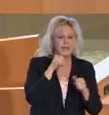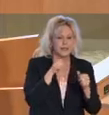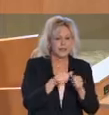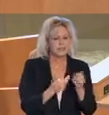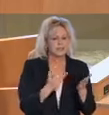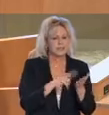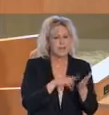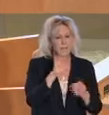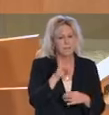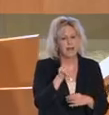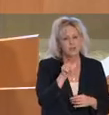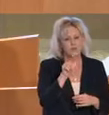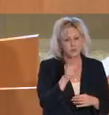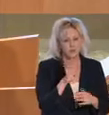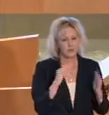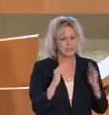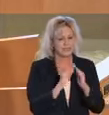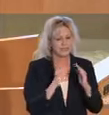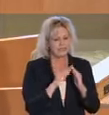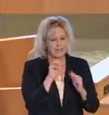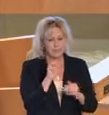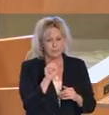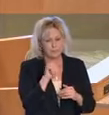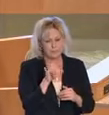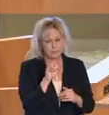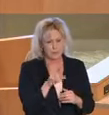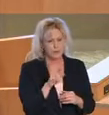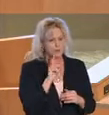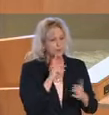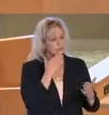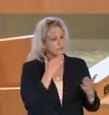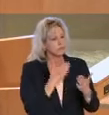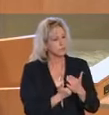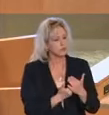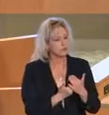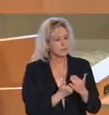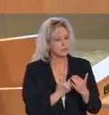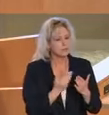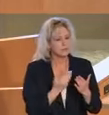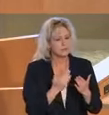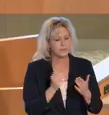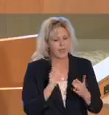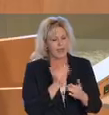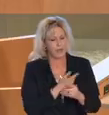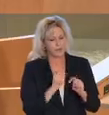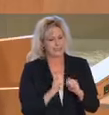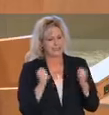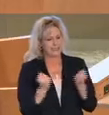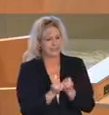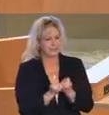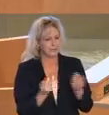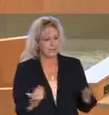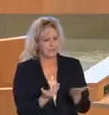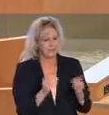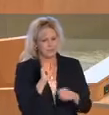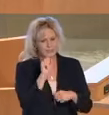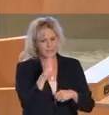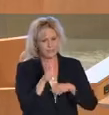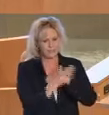all 24 city mayors, which was, I think, a great testament to our being a team effort here in San Bernardino